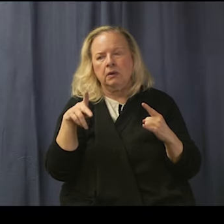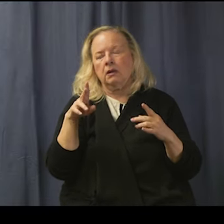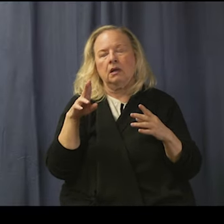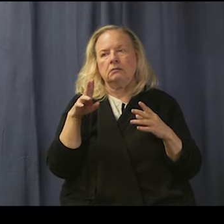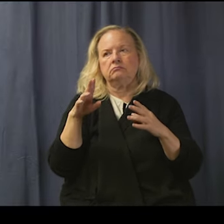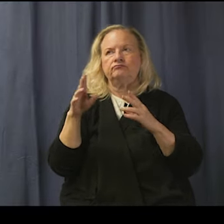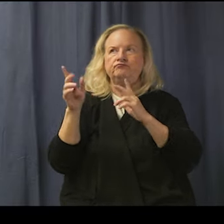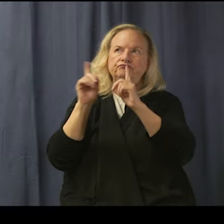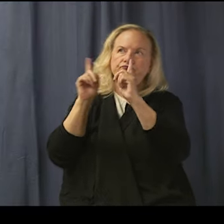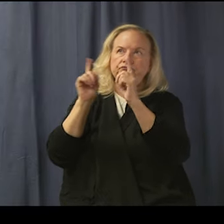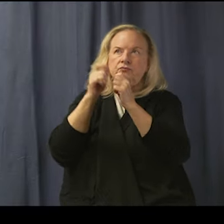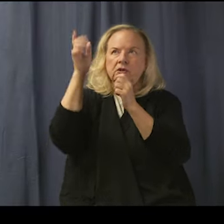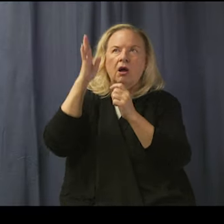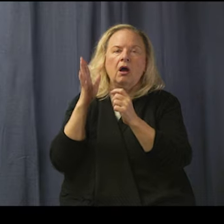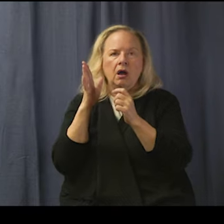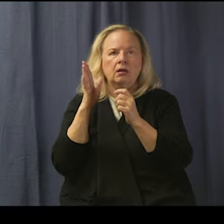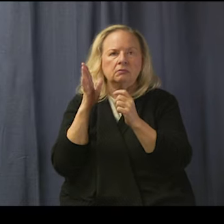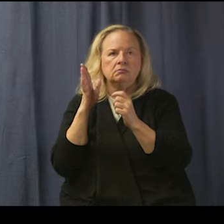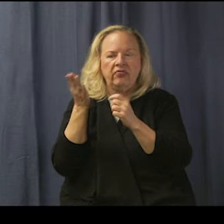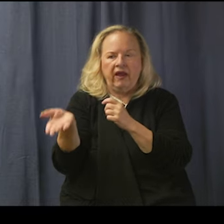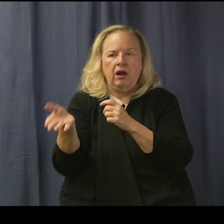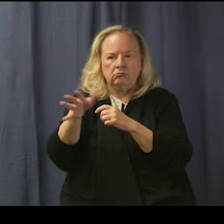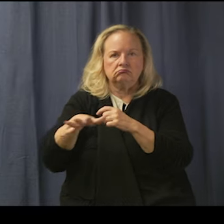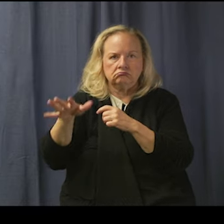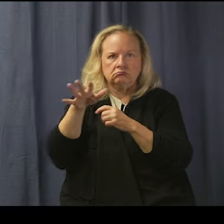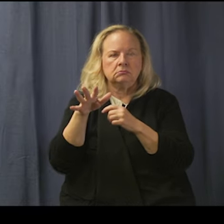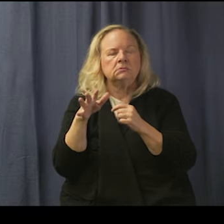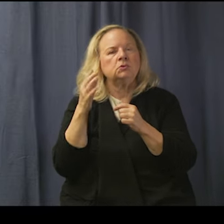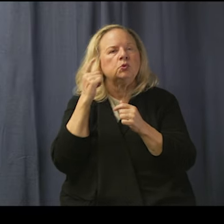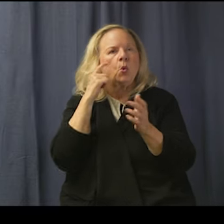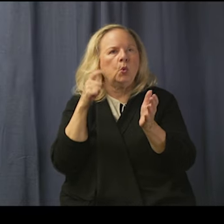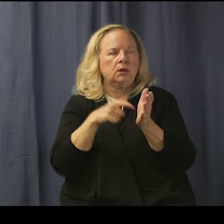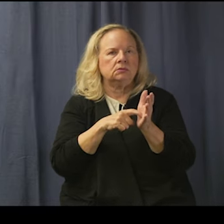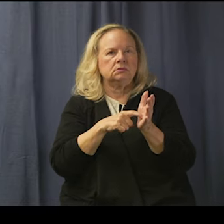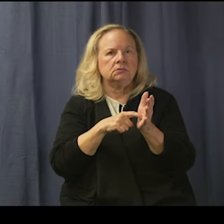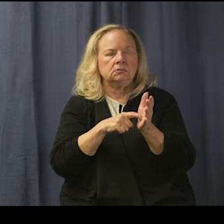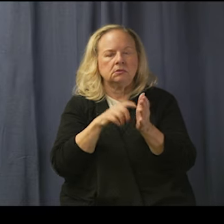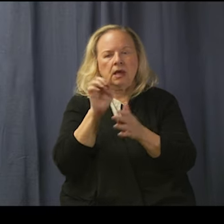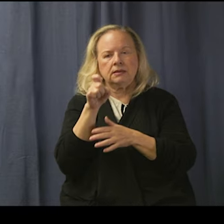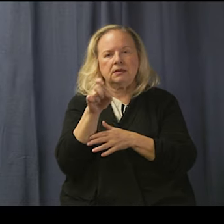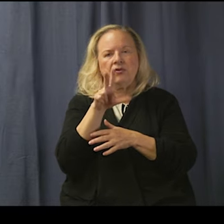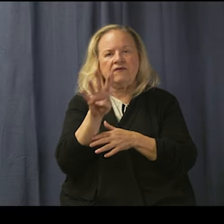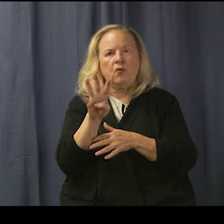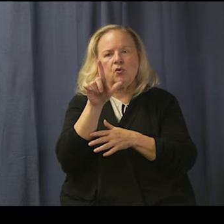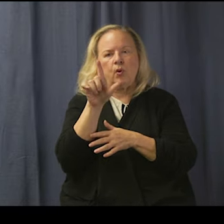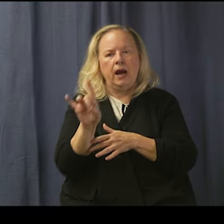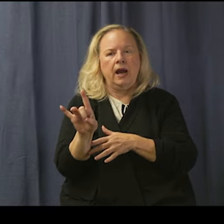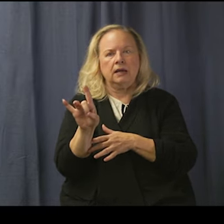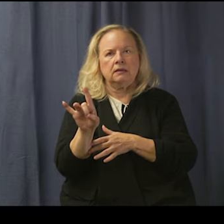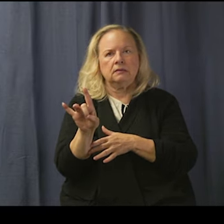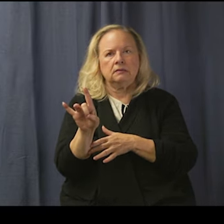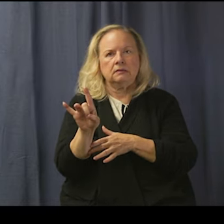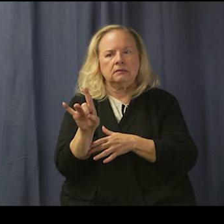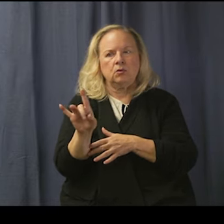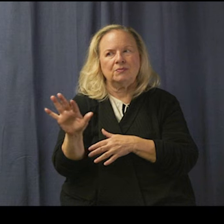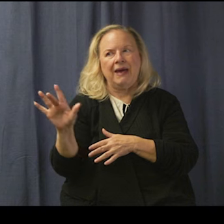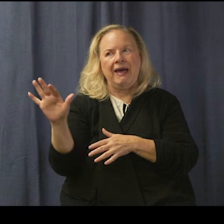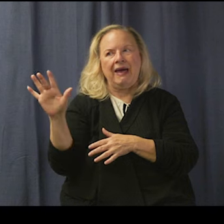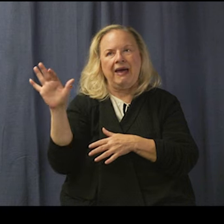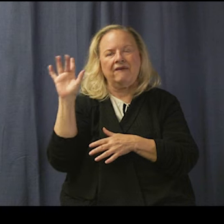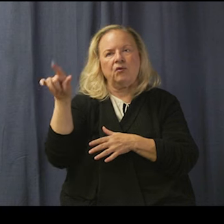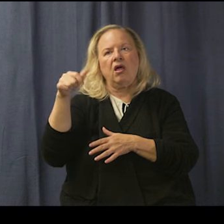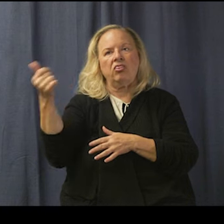God there. And then you'll notice in Exodus 34:28, he goes back up